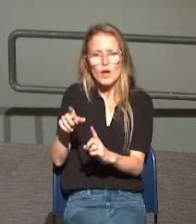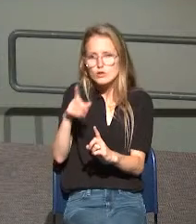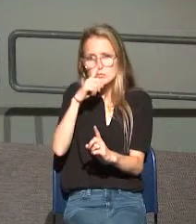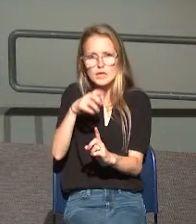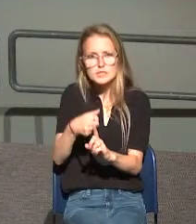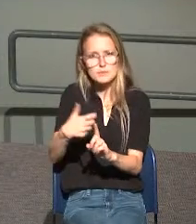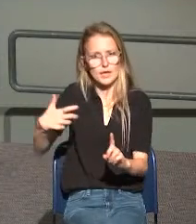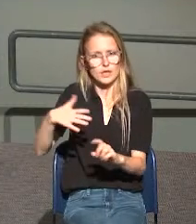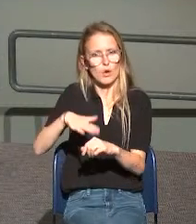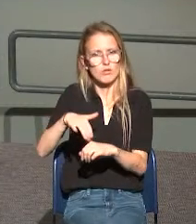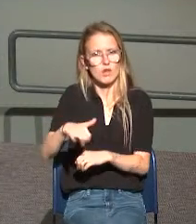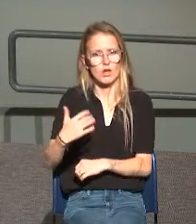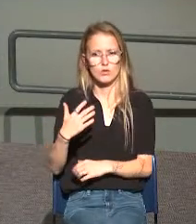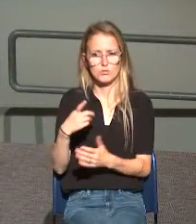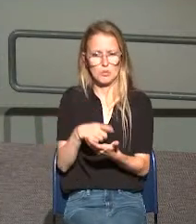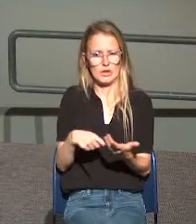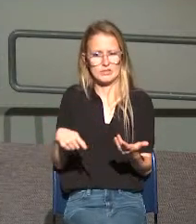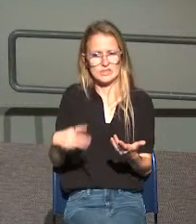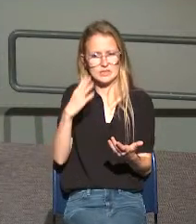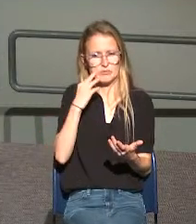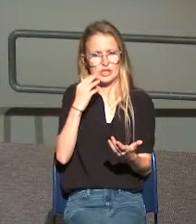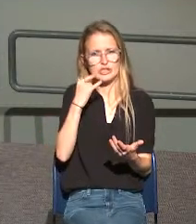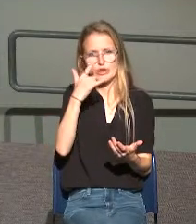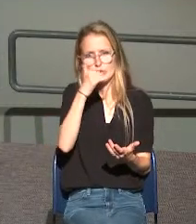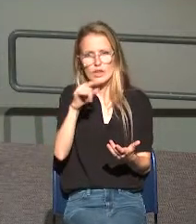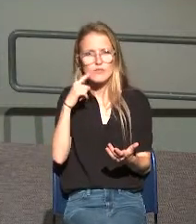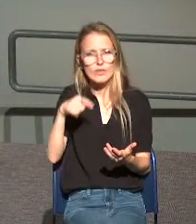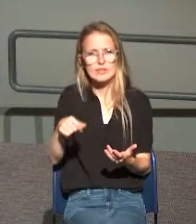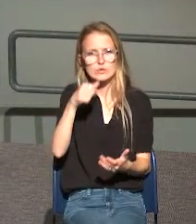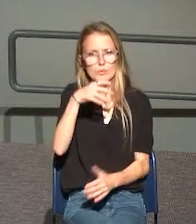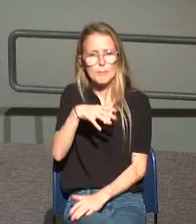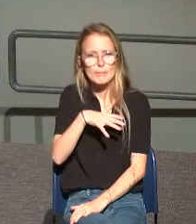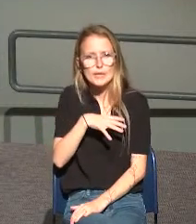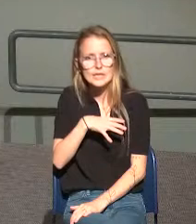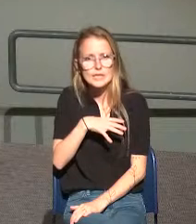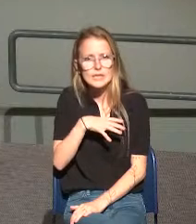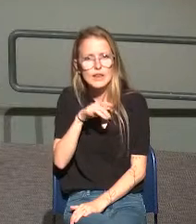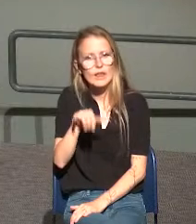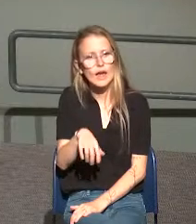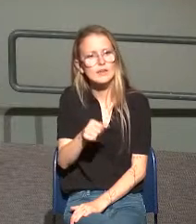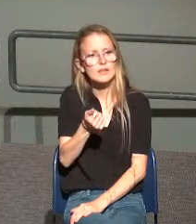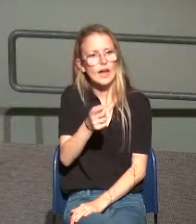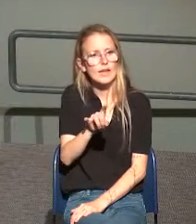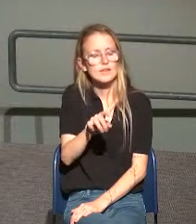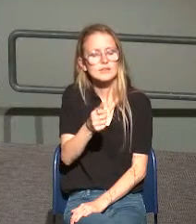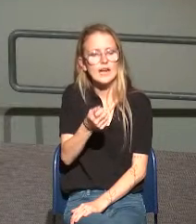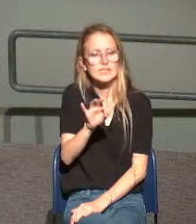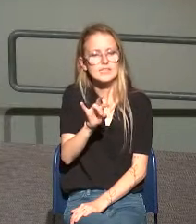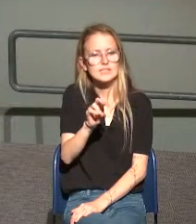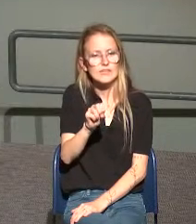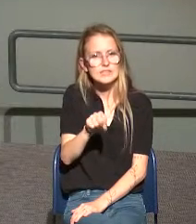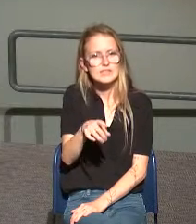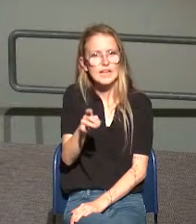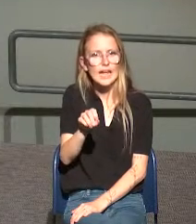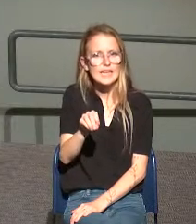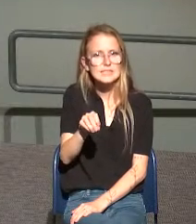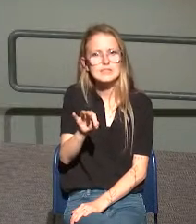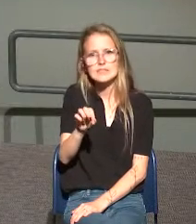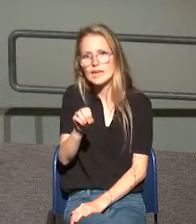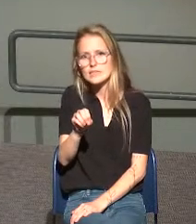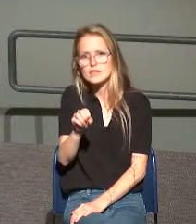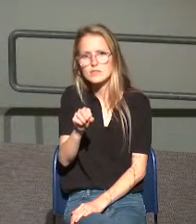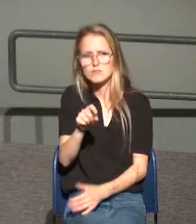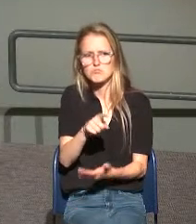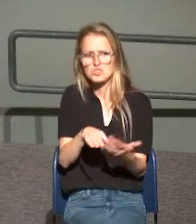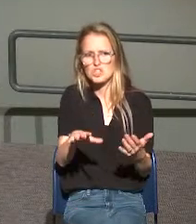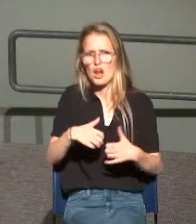is the experience like for these women kind of in that 70s and 80s, early 90s period? What is their life looking like in terms of military